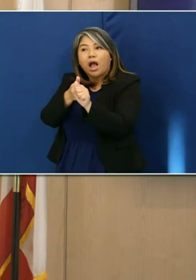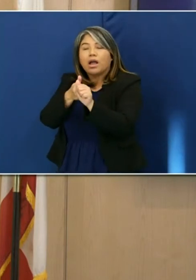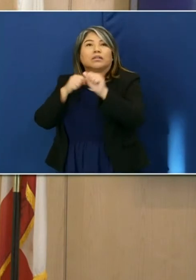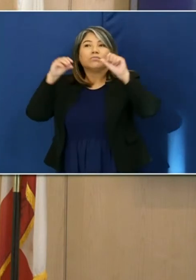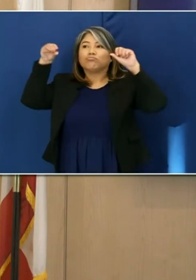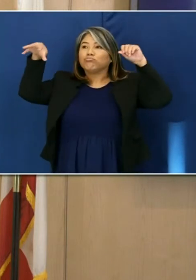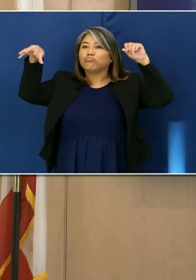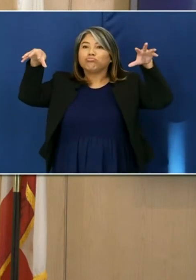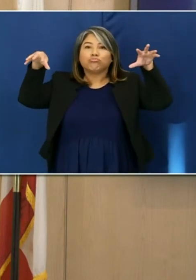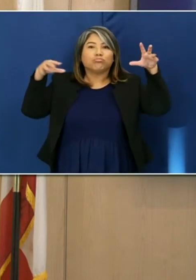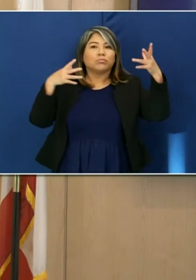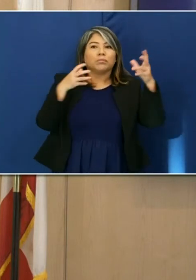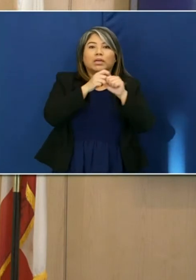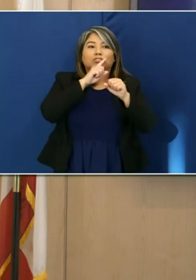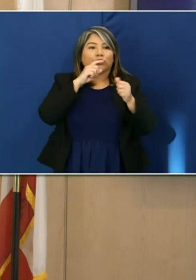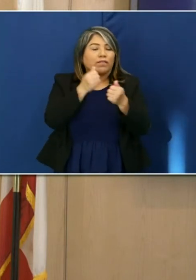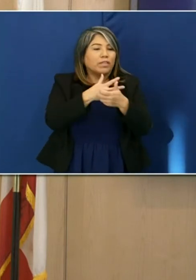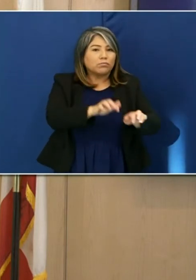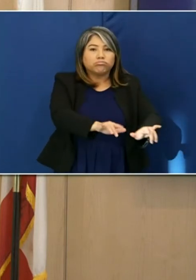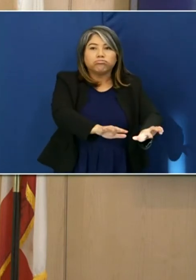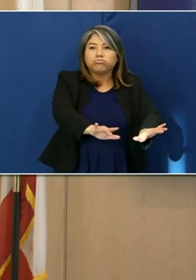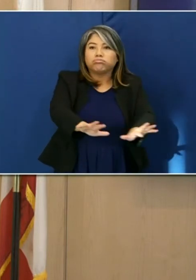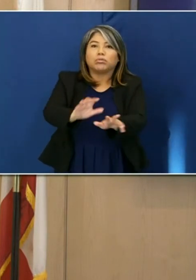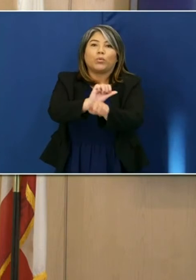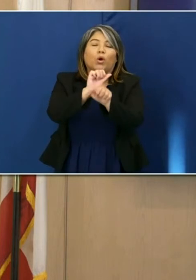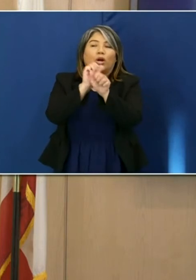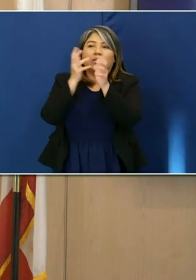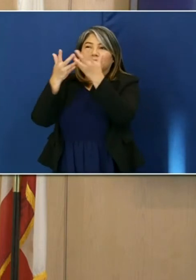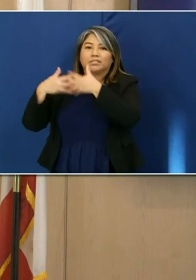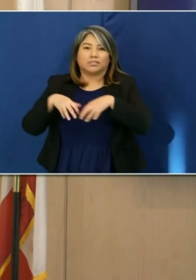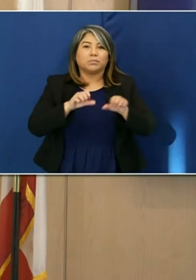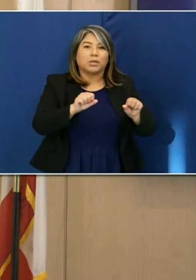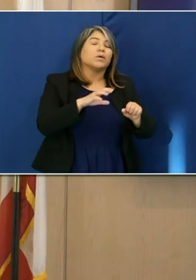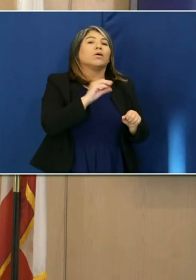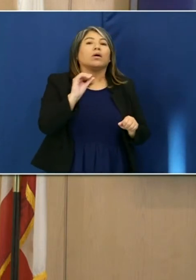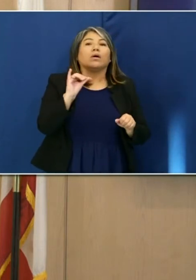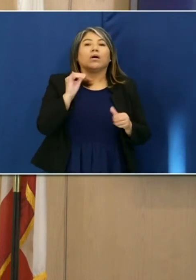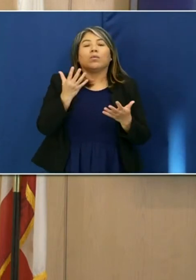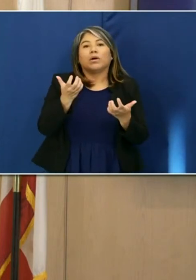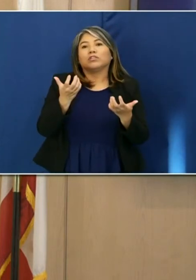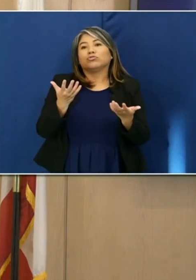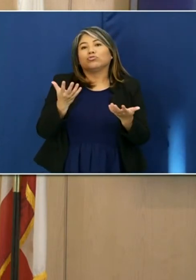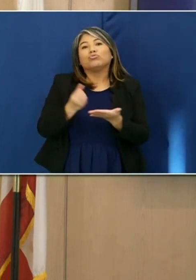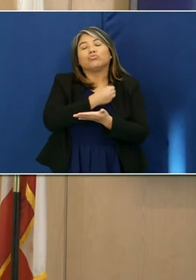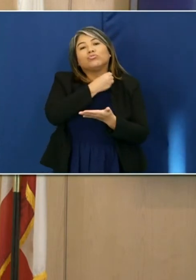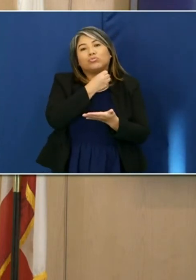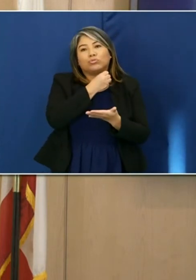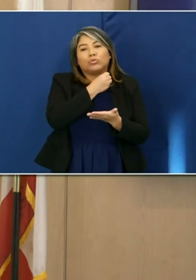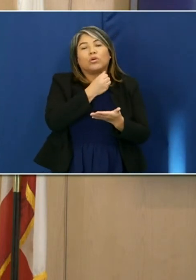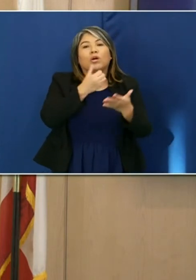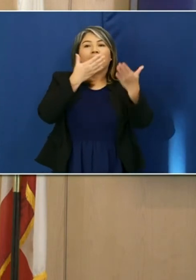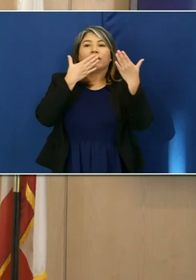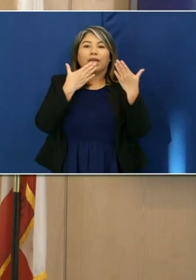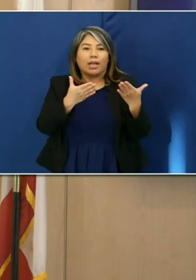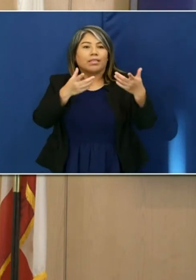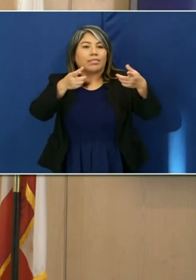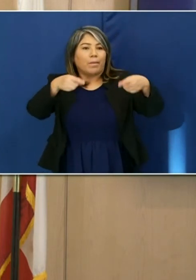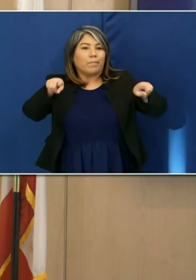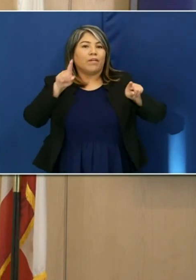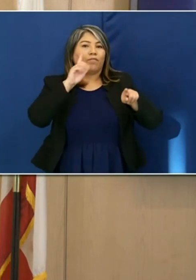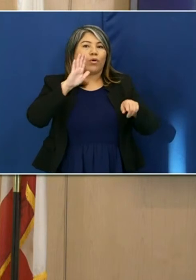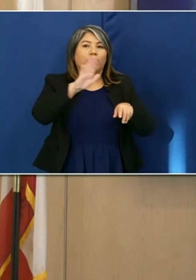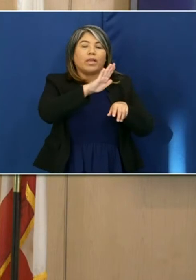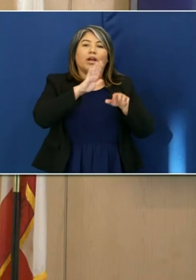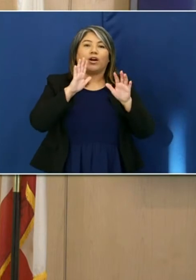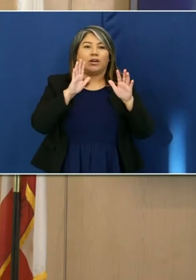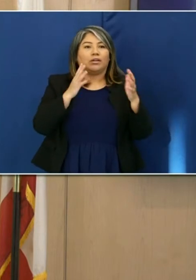all the levers and making sure that these productions are possible. I wanted to take an opportunity to thank them for their